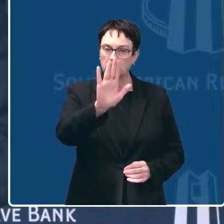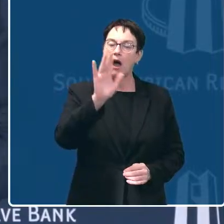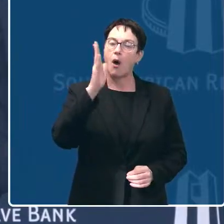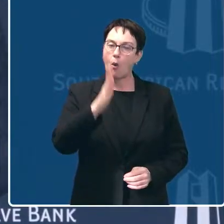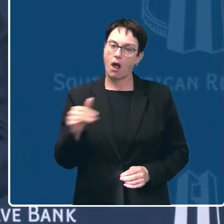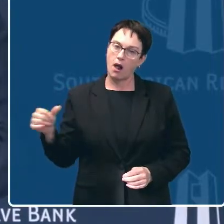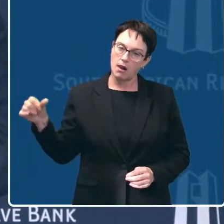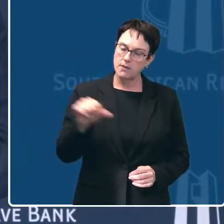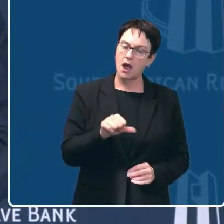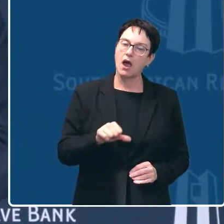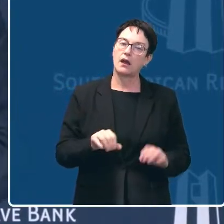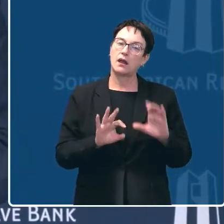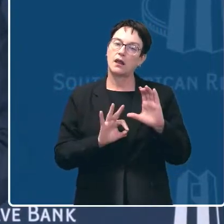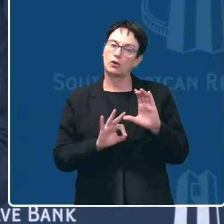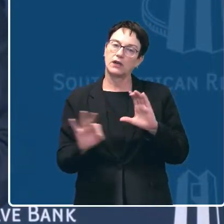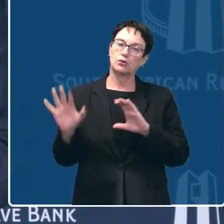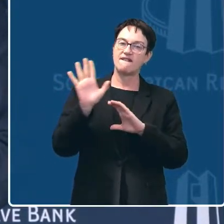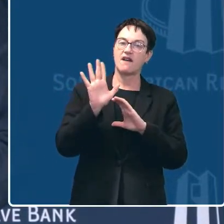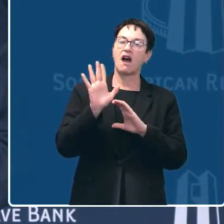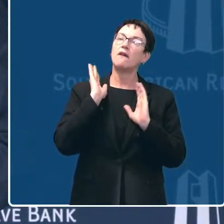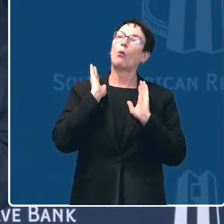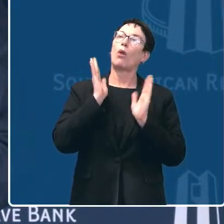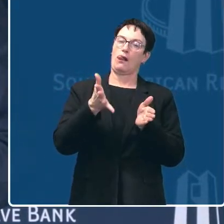to 5% target.